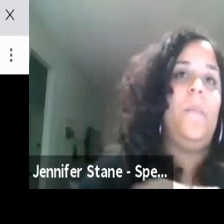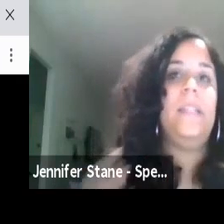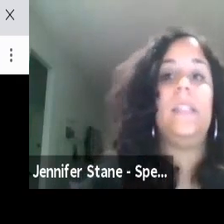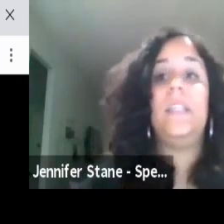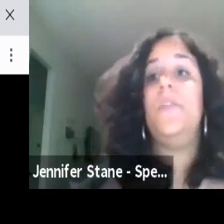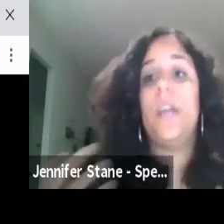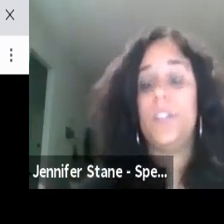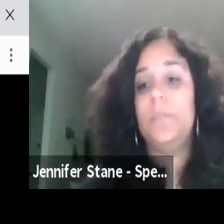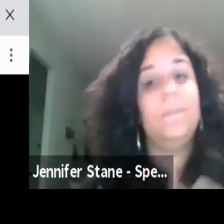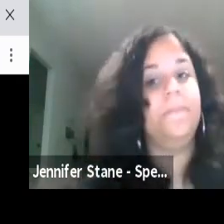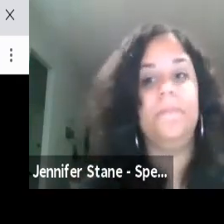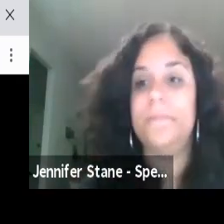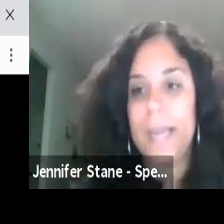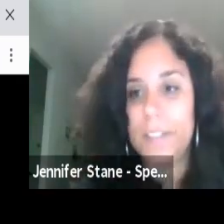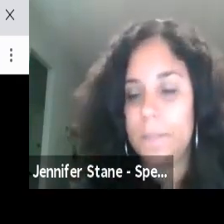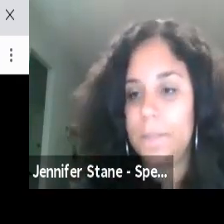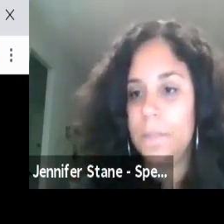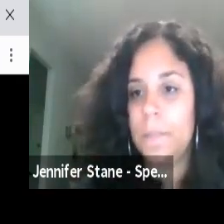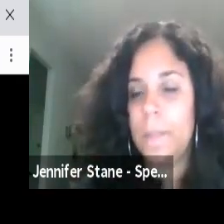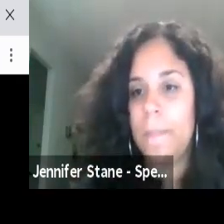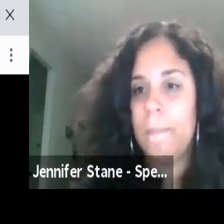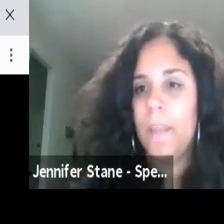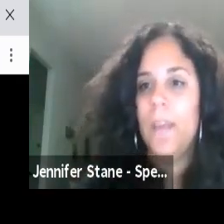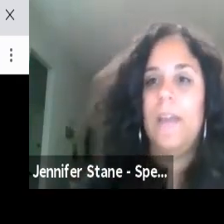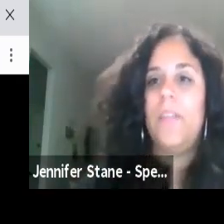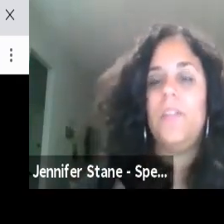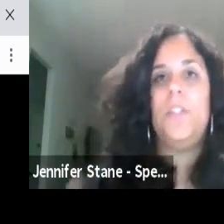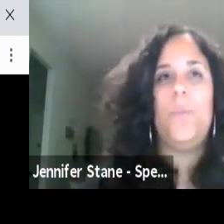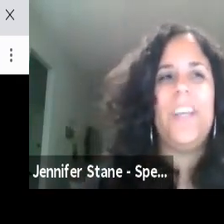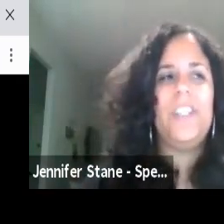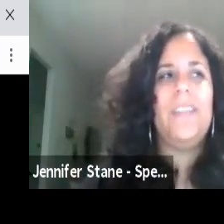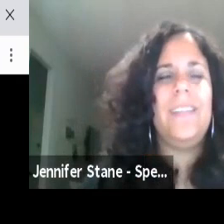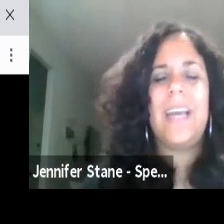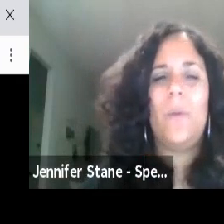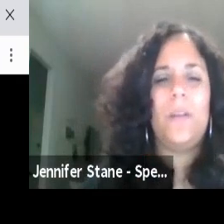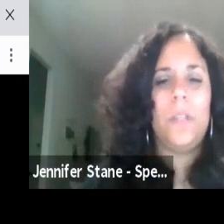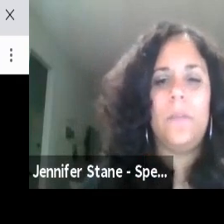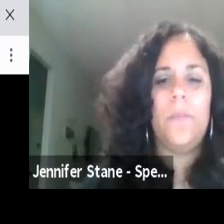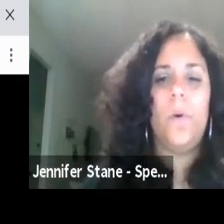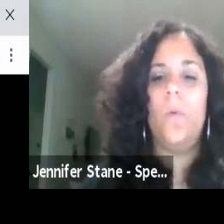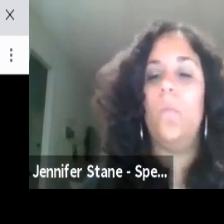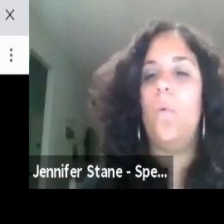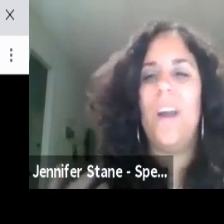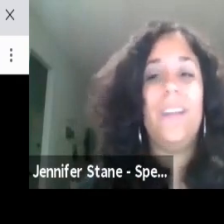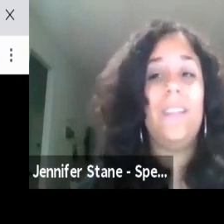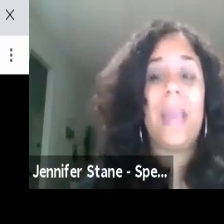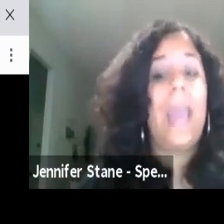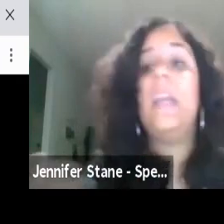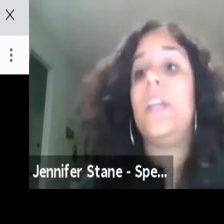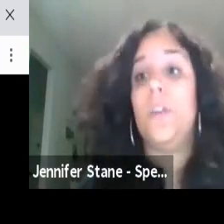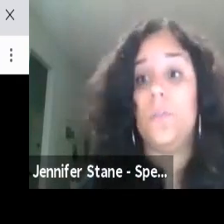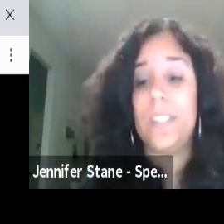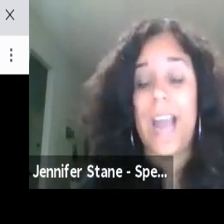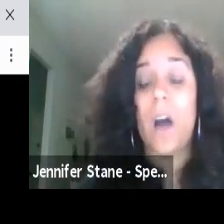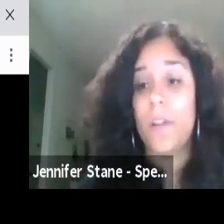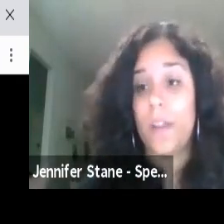And basically, if you're not sure, ask them. I've got this situation. This is kind of what I'm looking for. What can